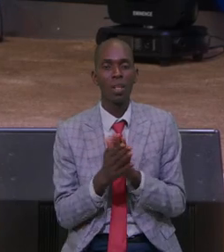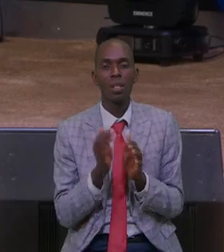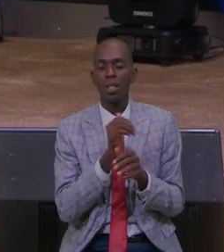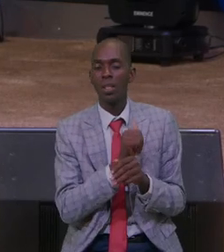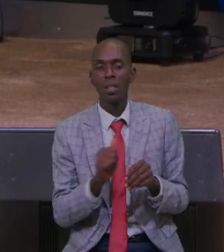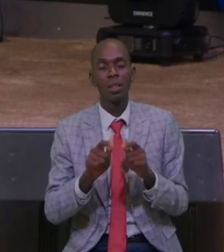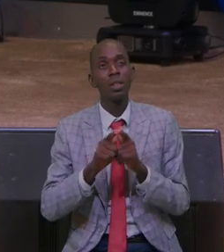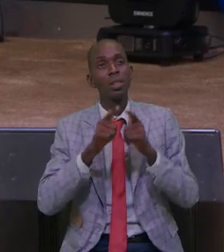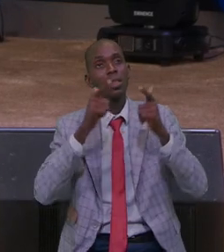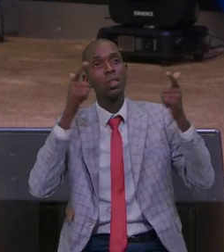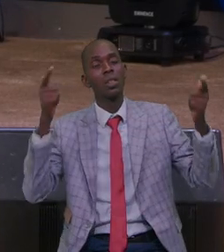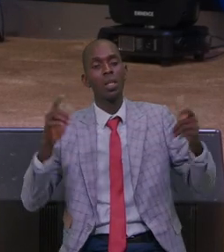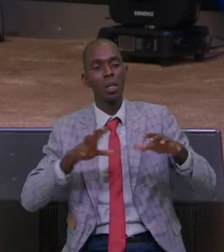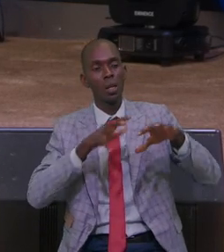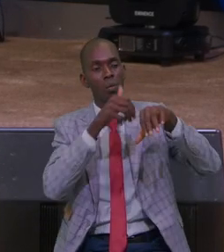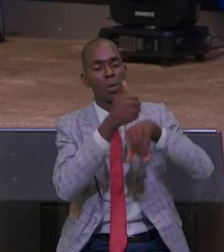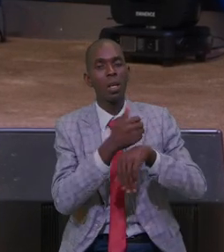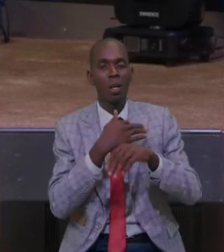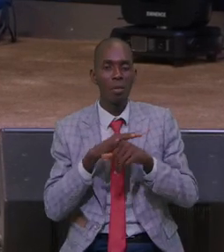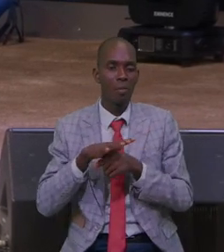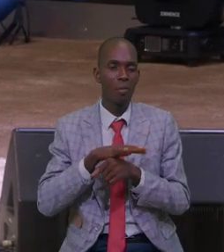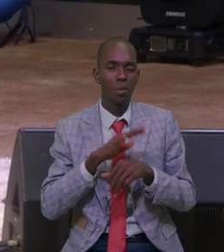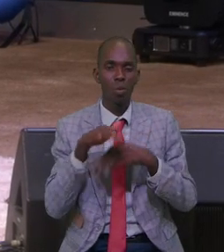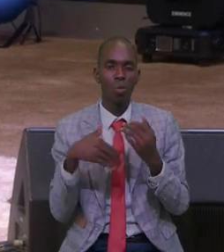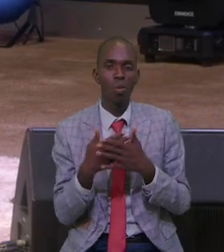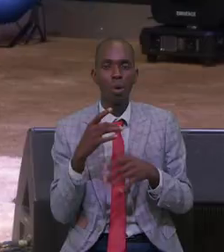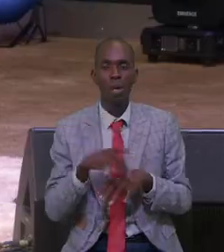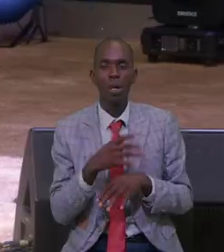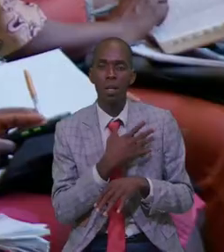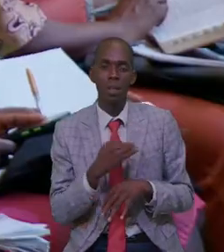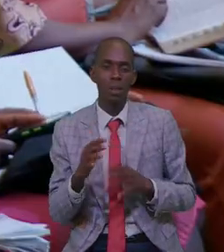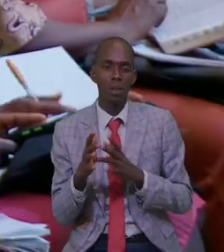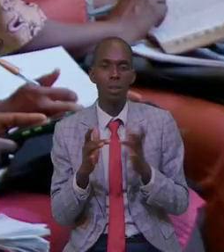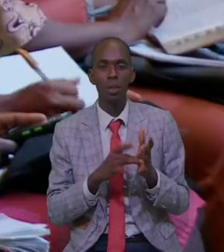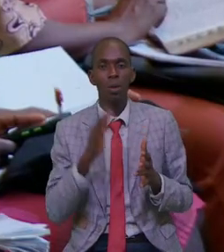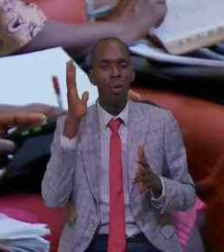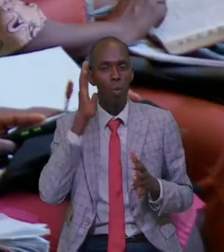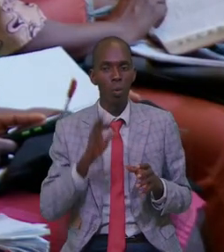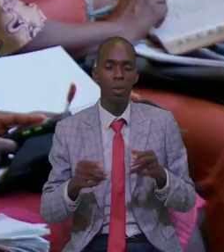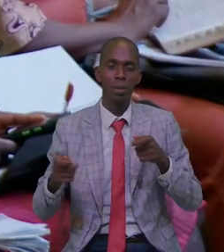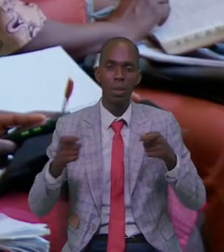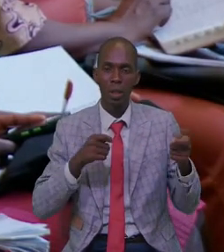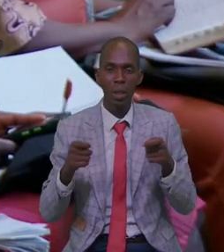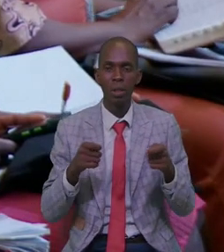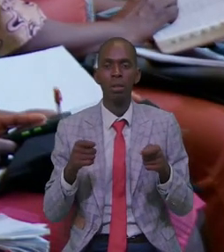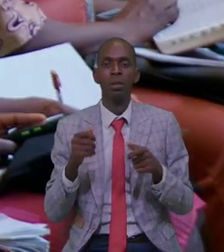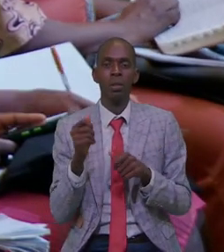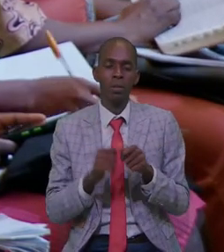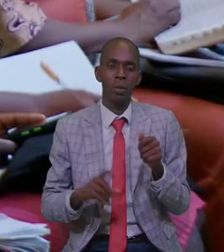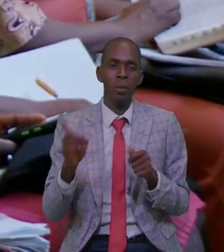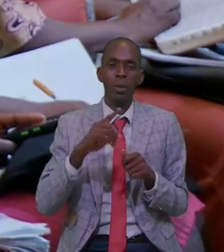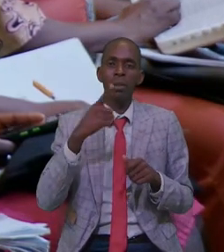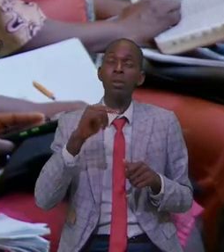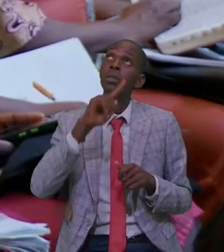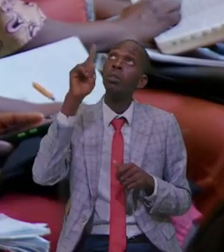and filled the whole earth. Jesus shall reign wherever the sun shines,